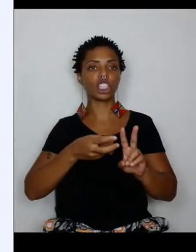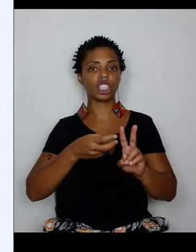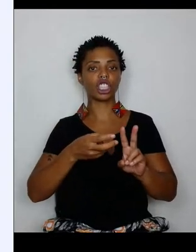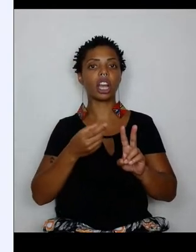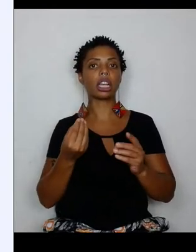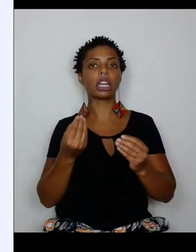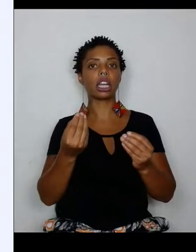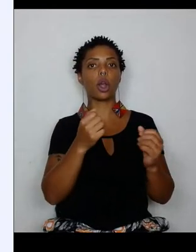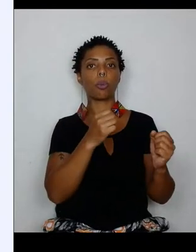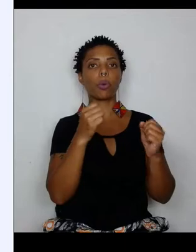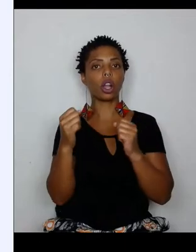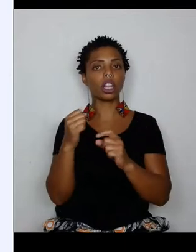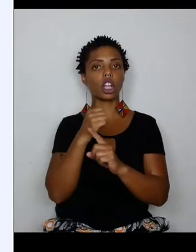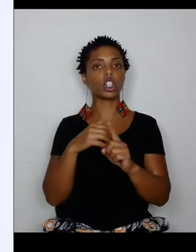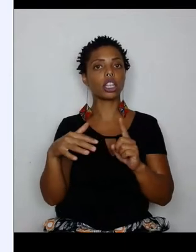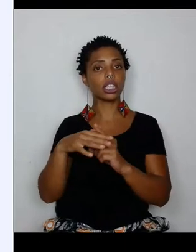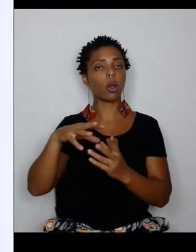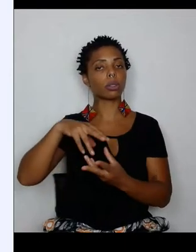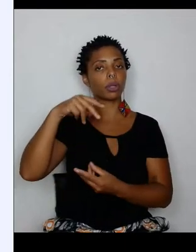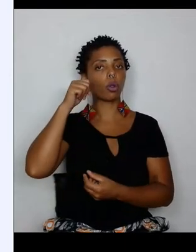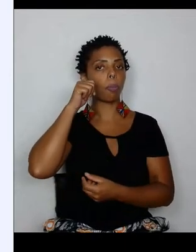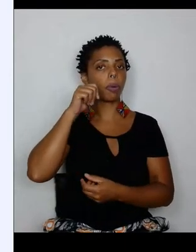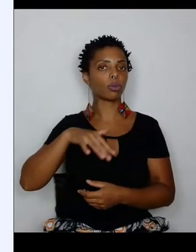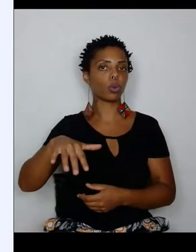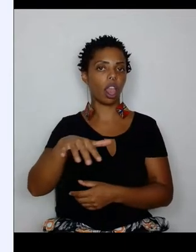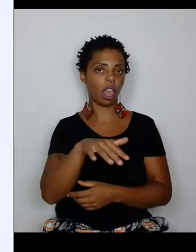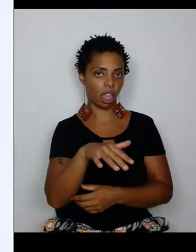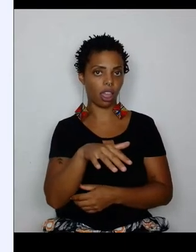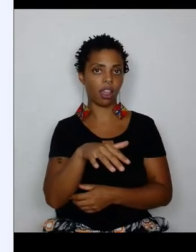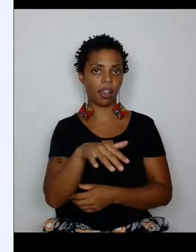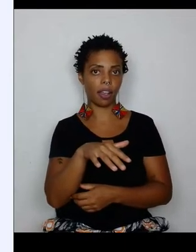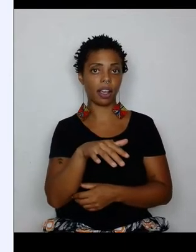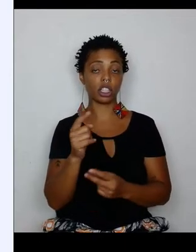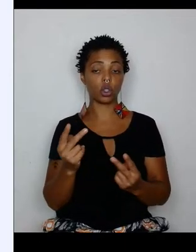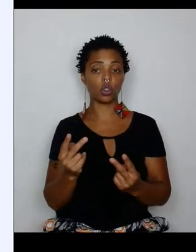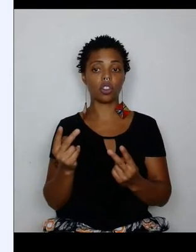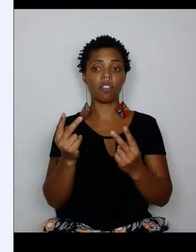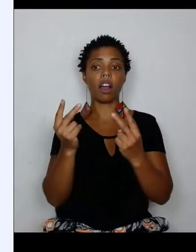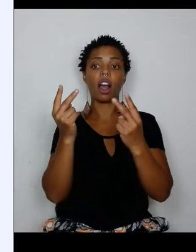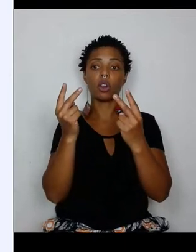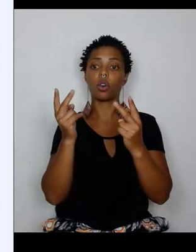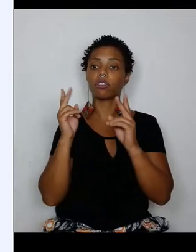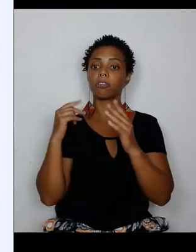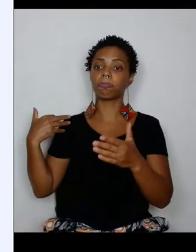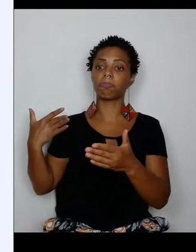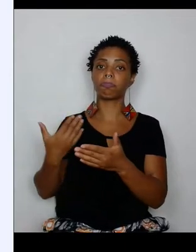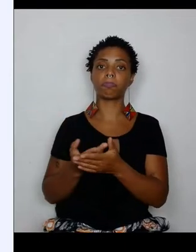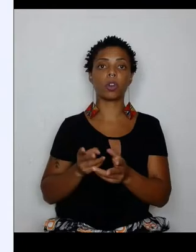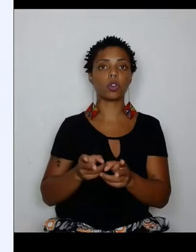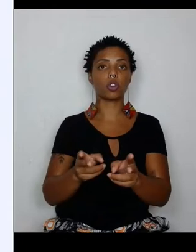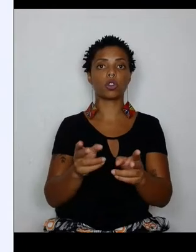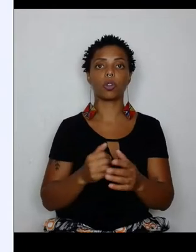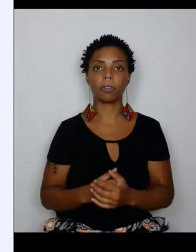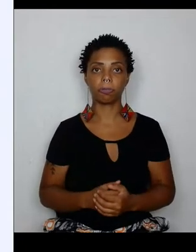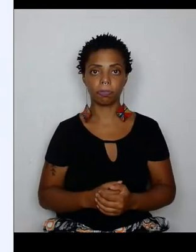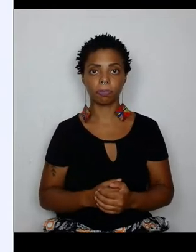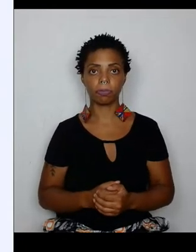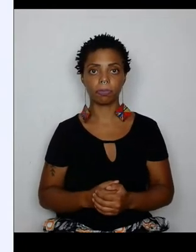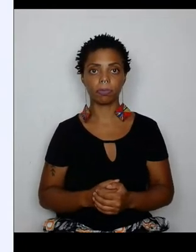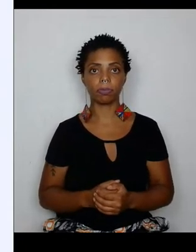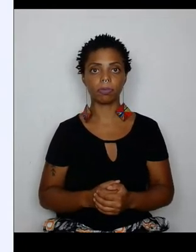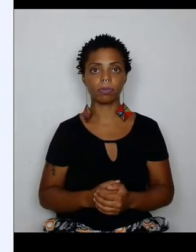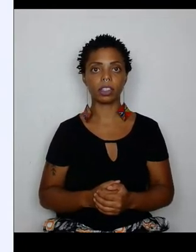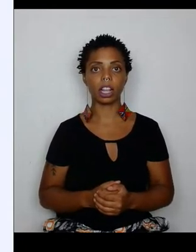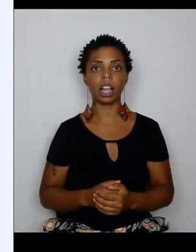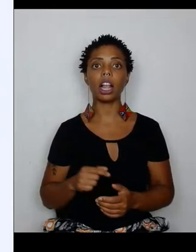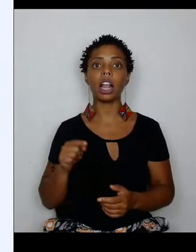spiritual power and whose values still survived it is a tension that also mirrors his own conflicted roots